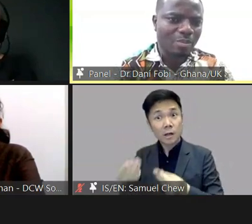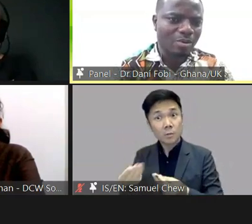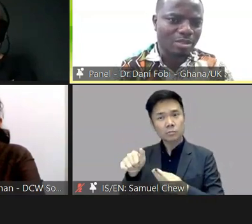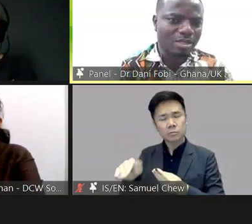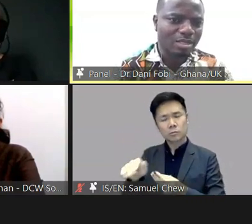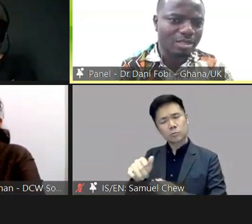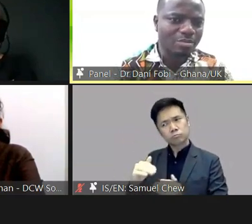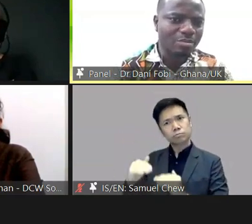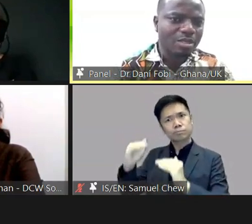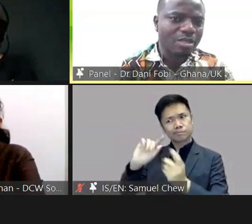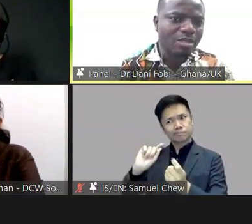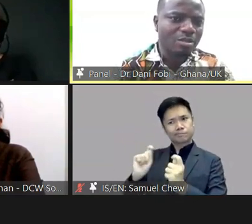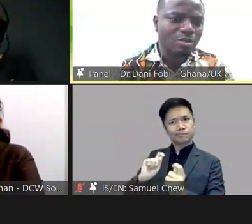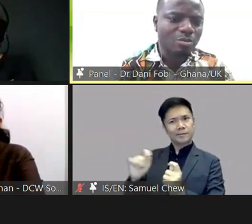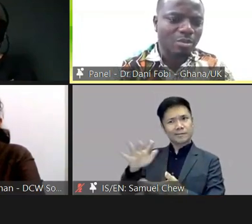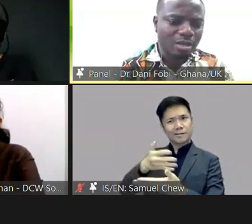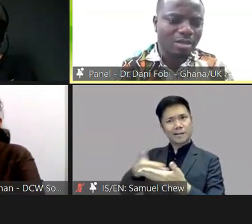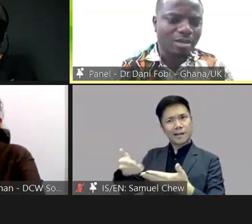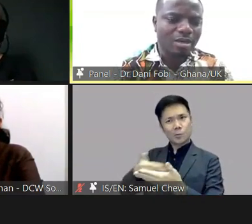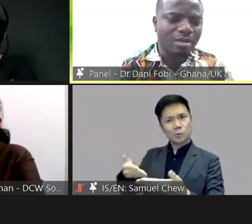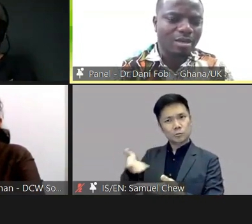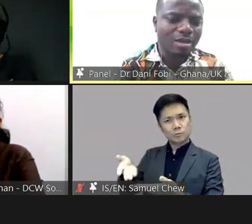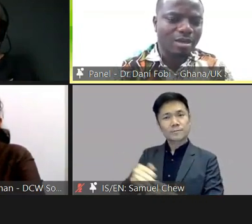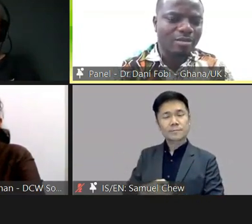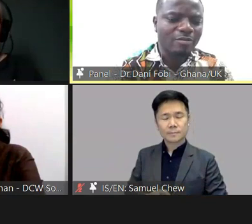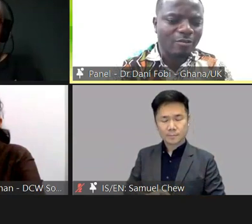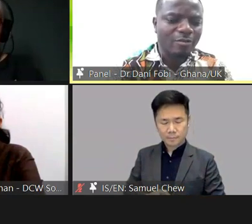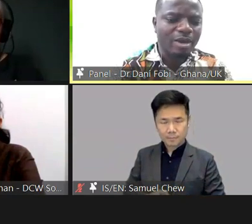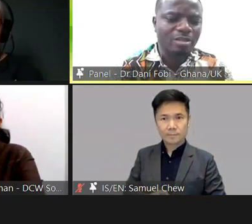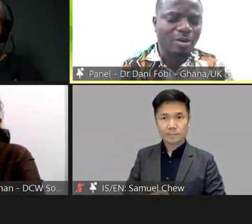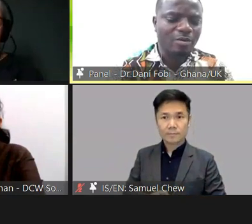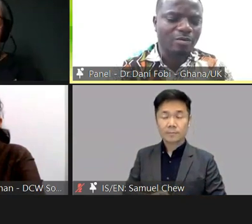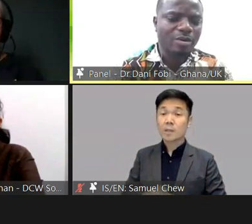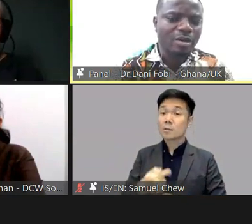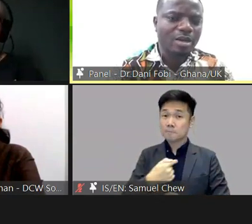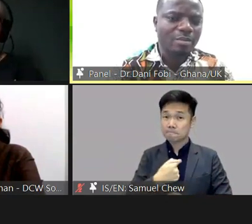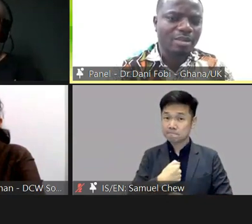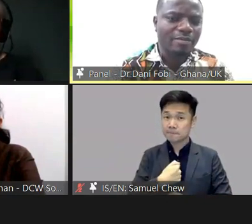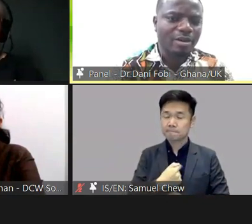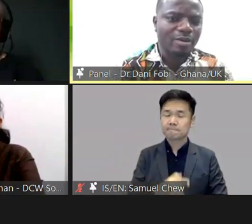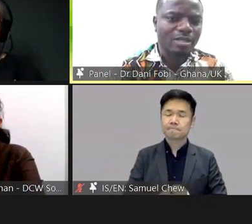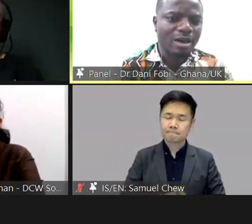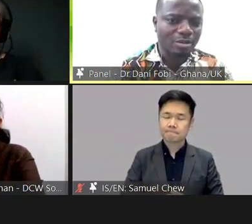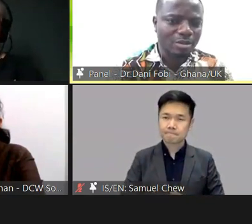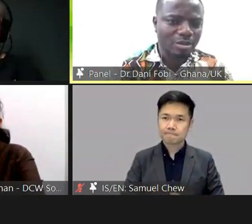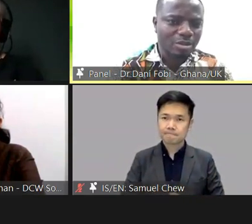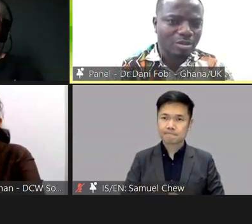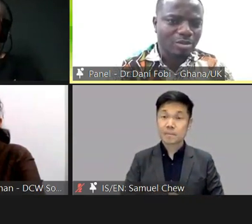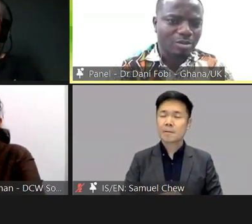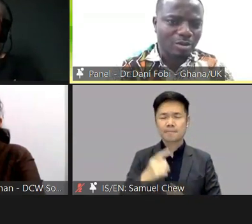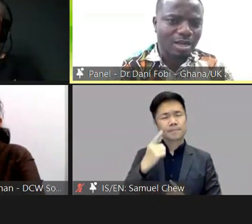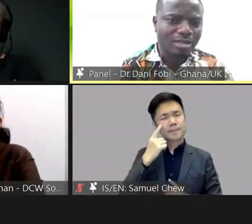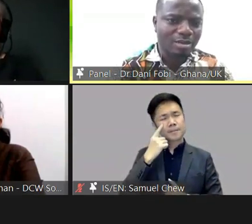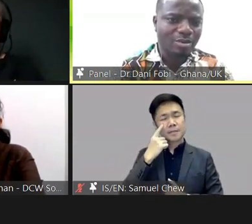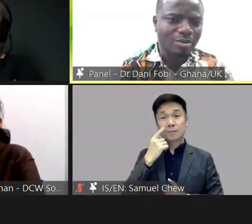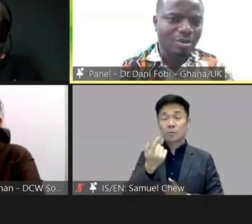will approach it as a team, to make the involvement of deaf adults count,